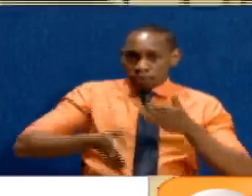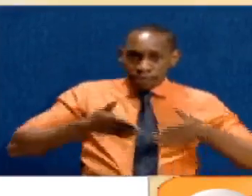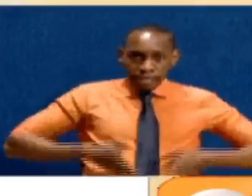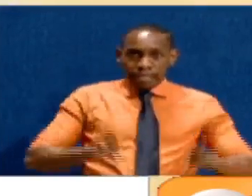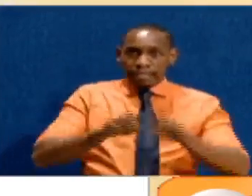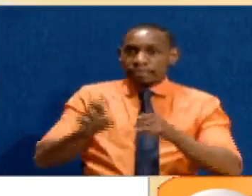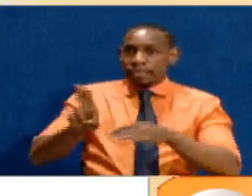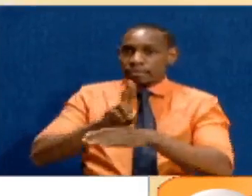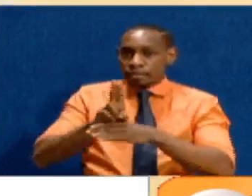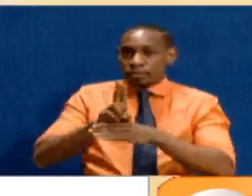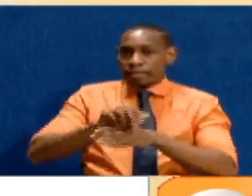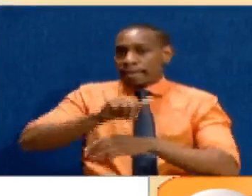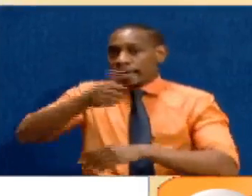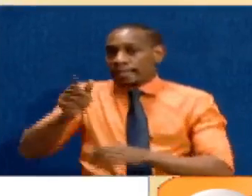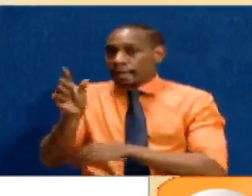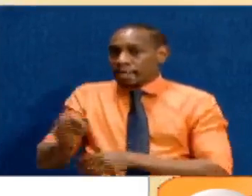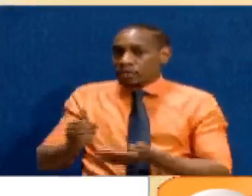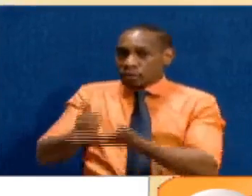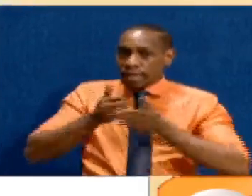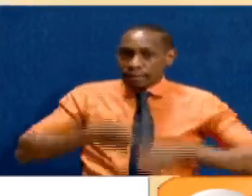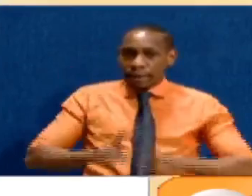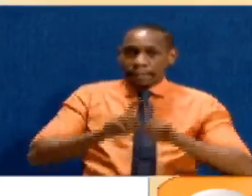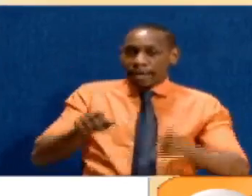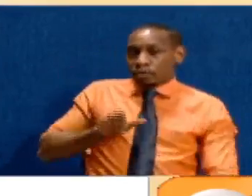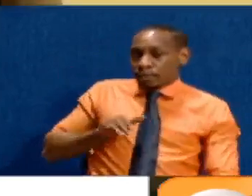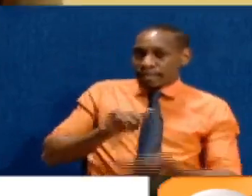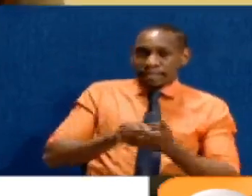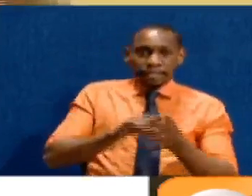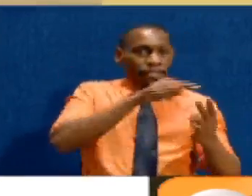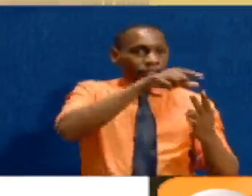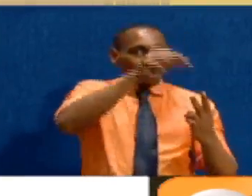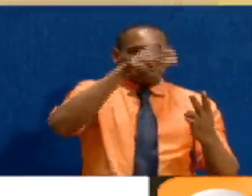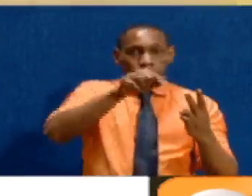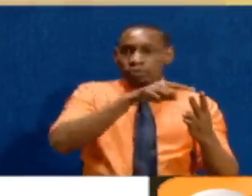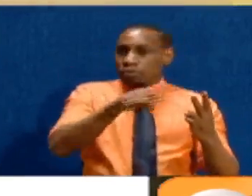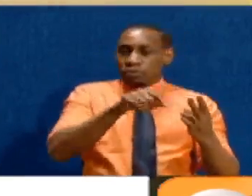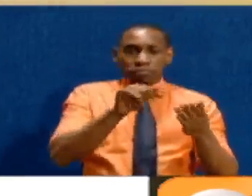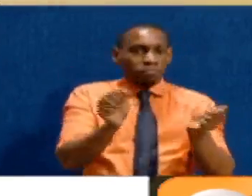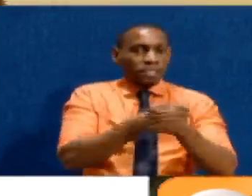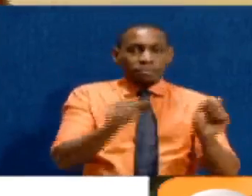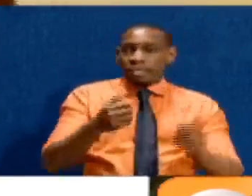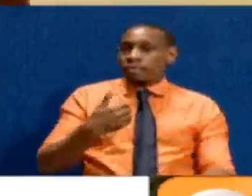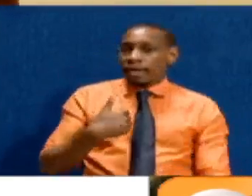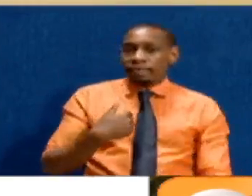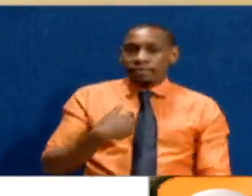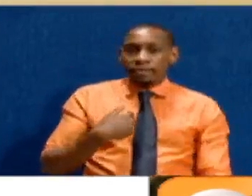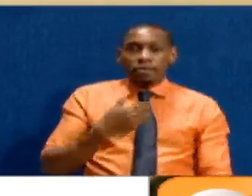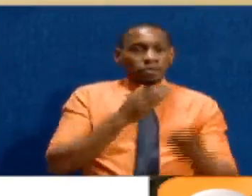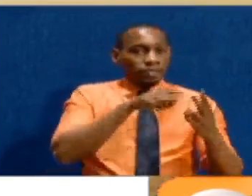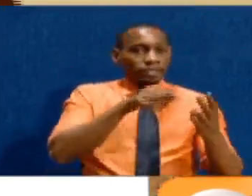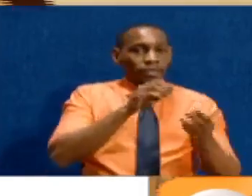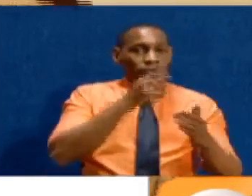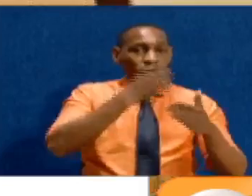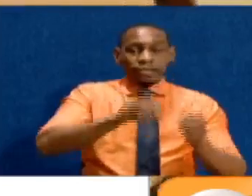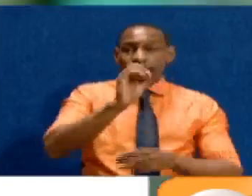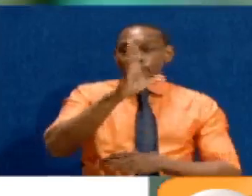or using a surrogate. But for Mwende, those are alternatives that are far beyond her financial reach.